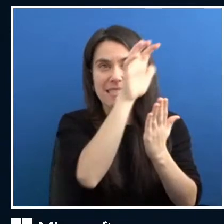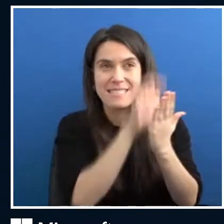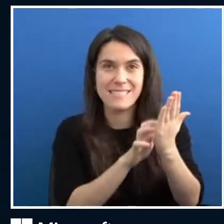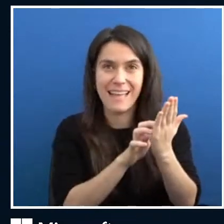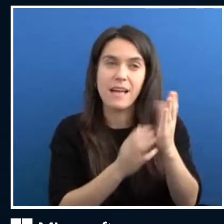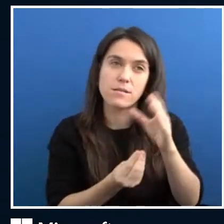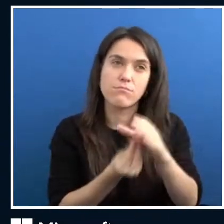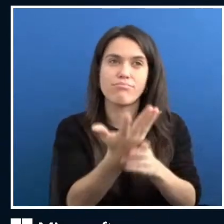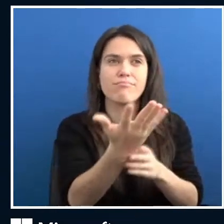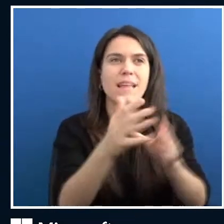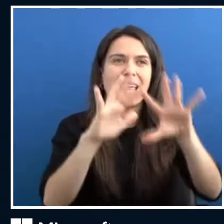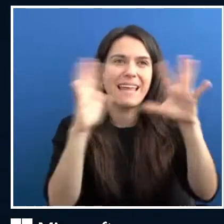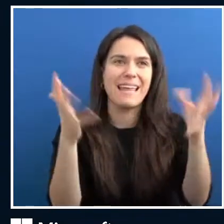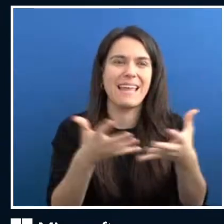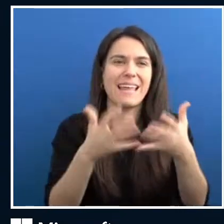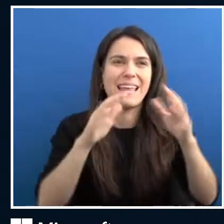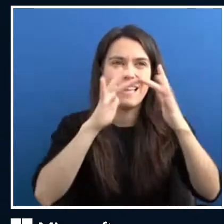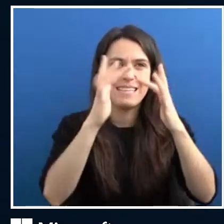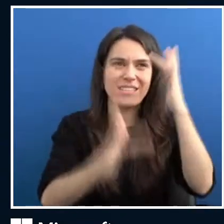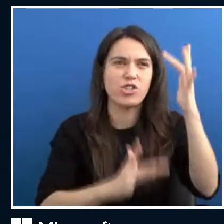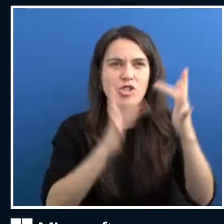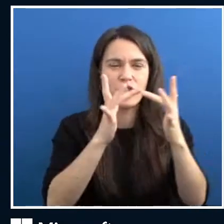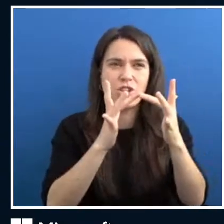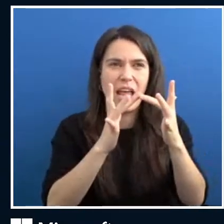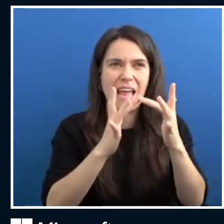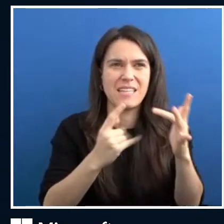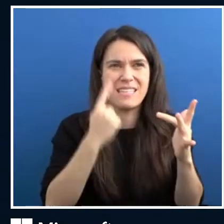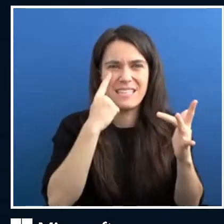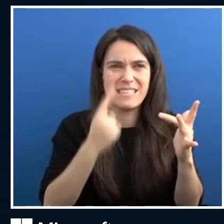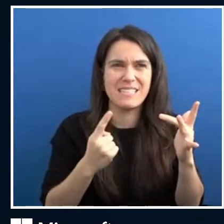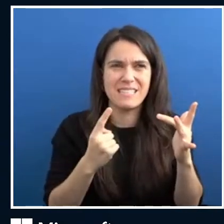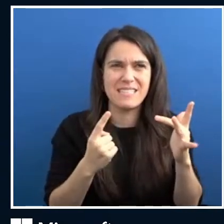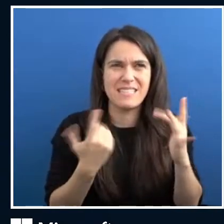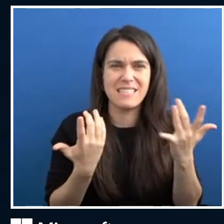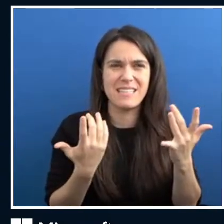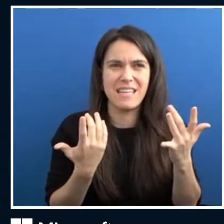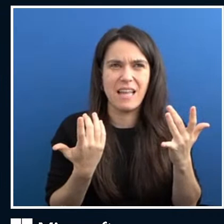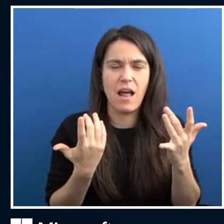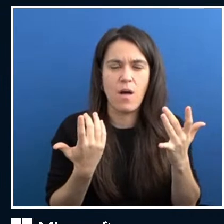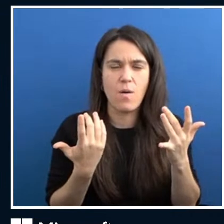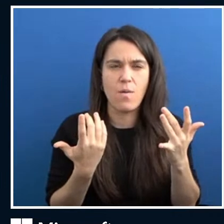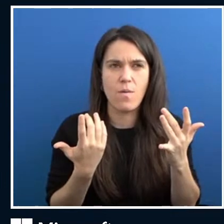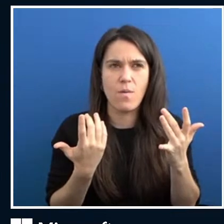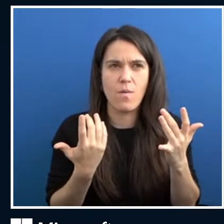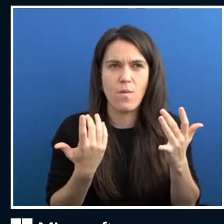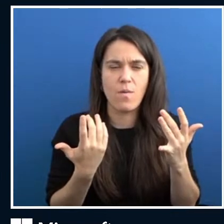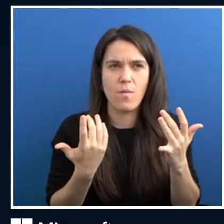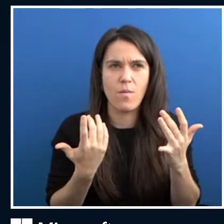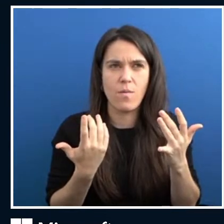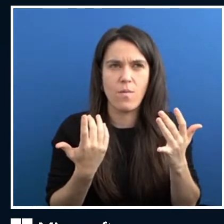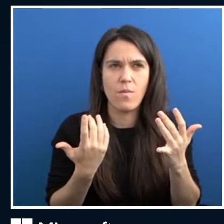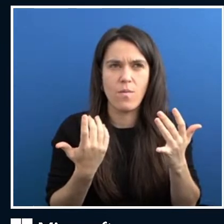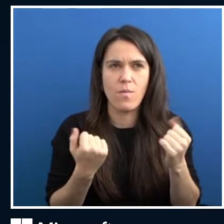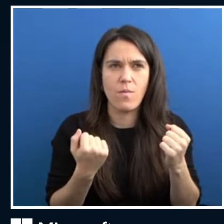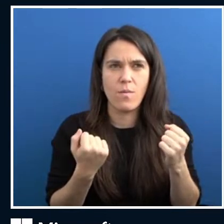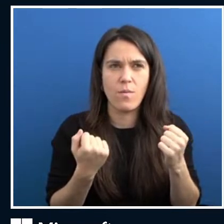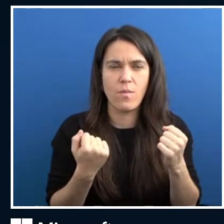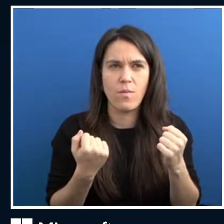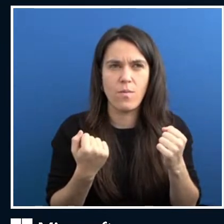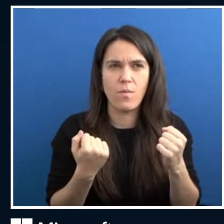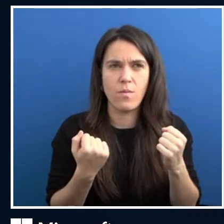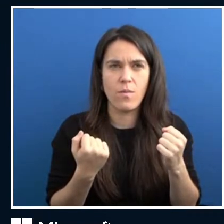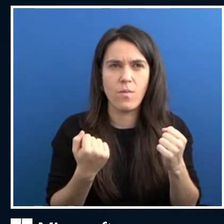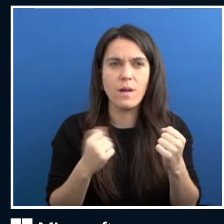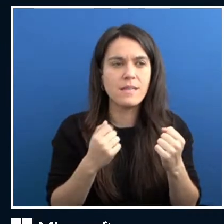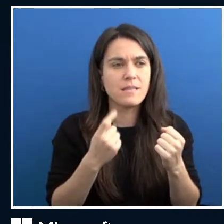web scraping, find out which parts of the text is an important parts, what are the other questions that we could expect from this,